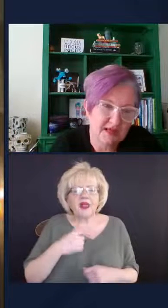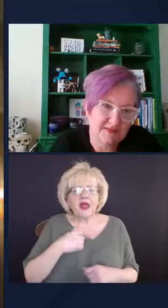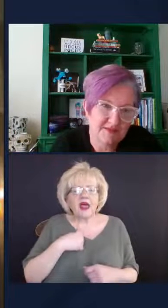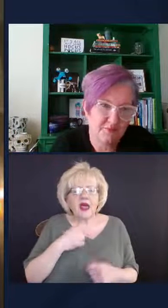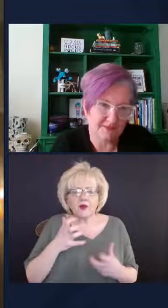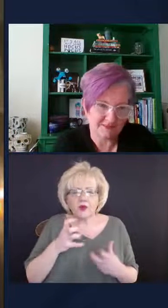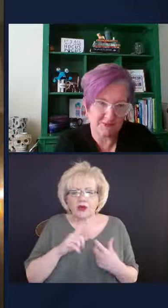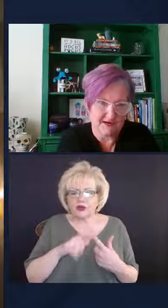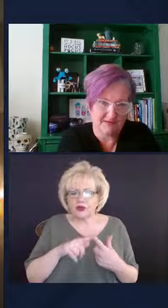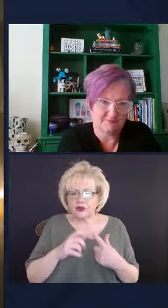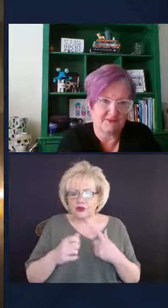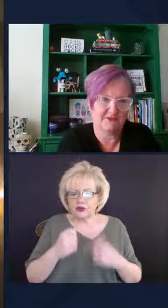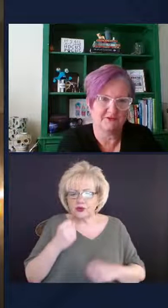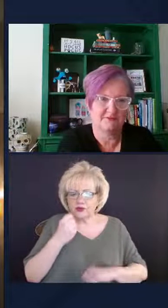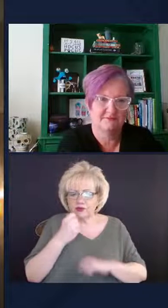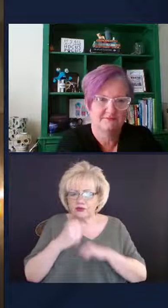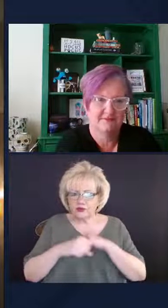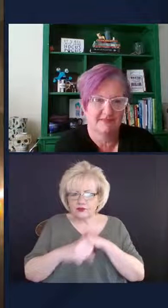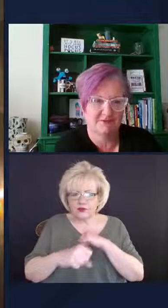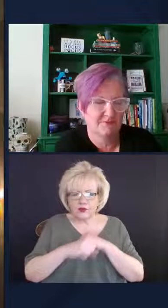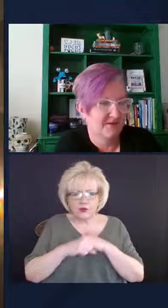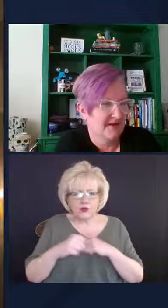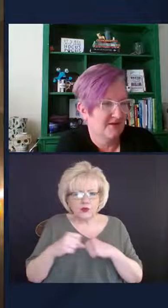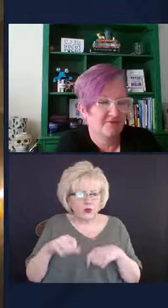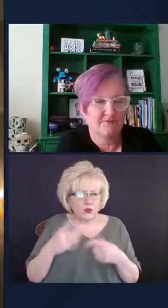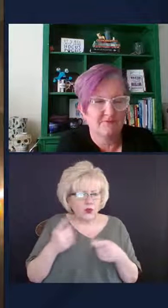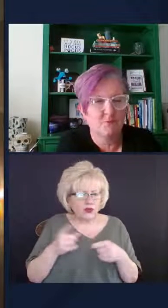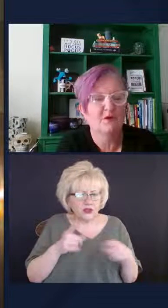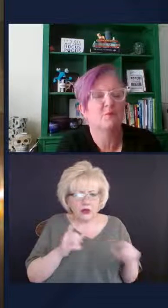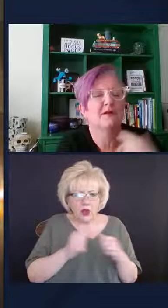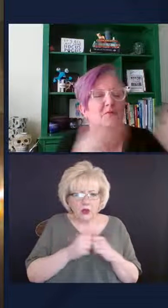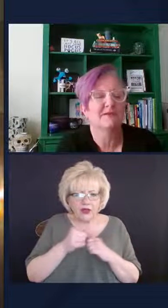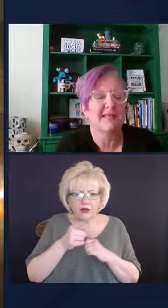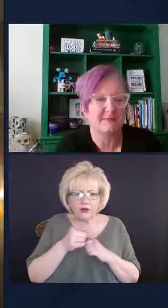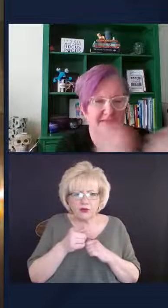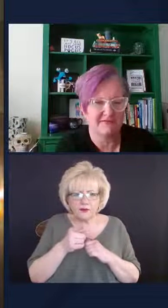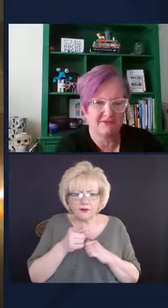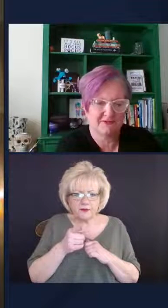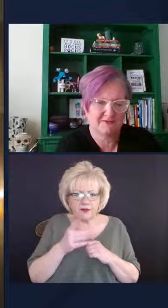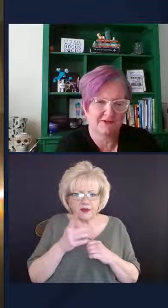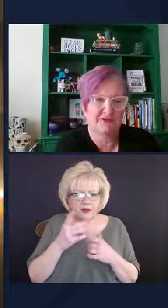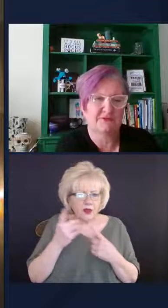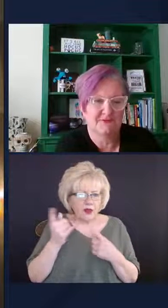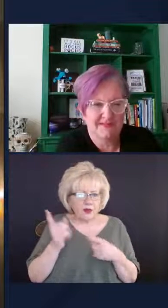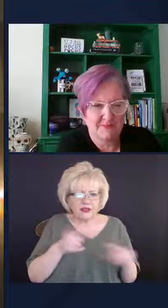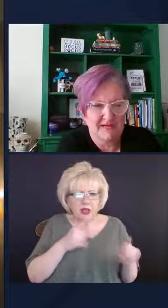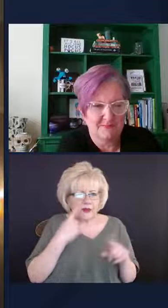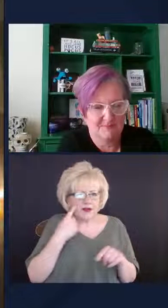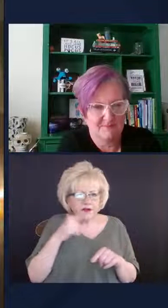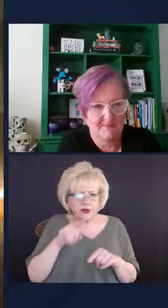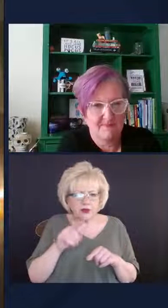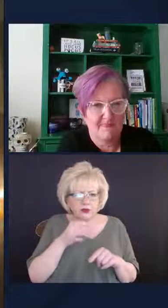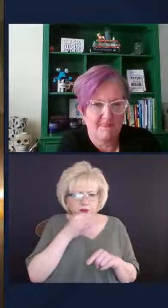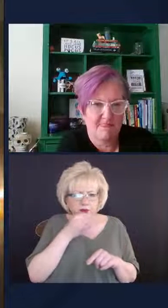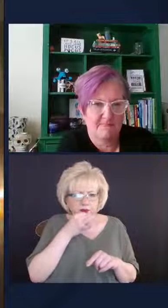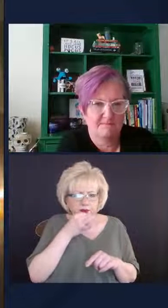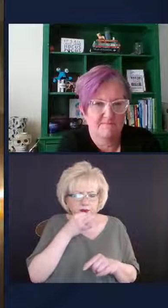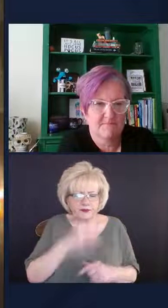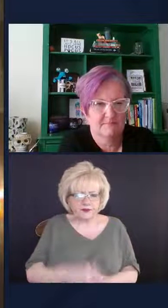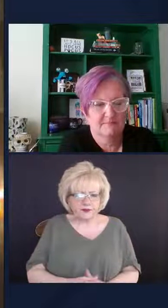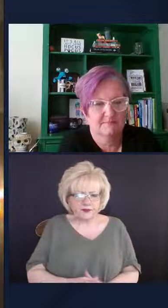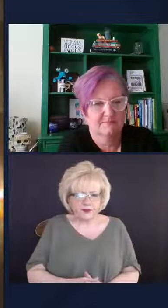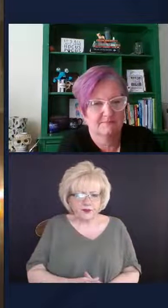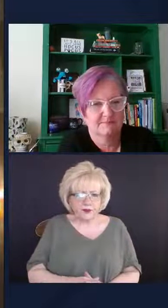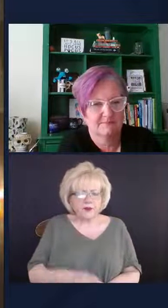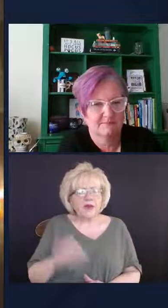to plug what's going on with you. You know what's happening for you coming up.